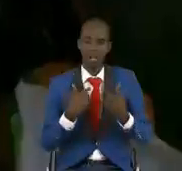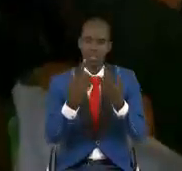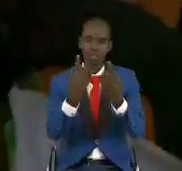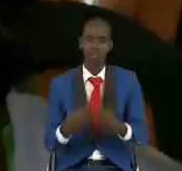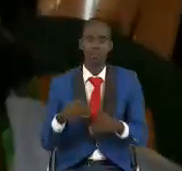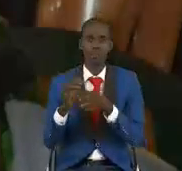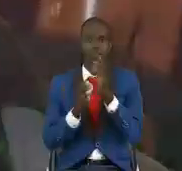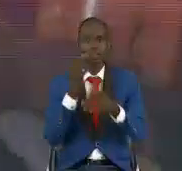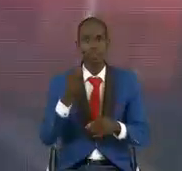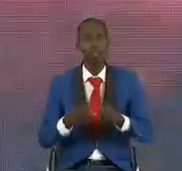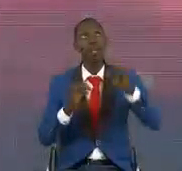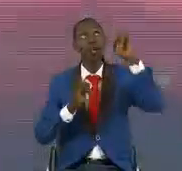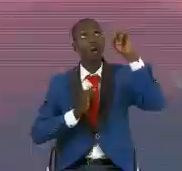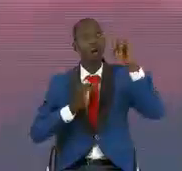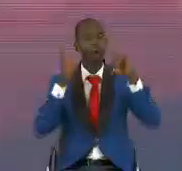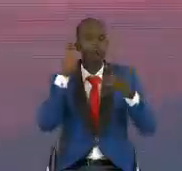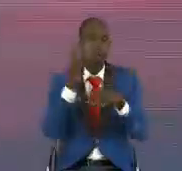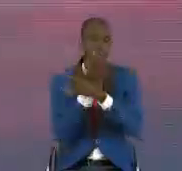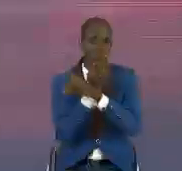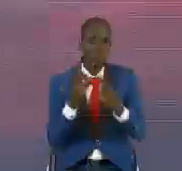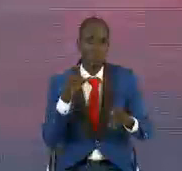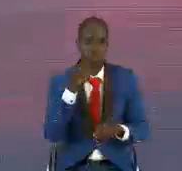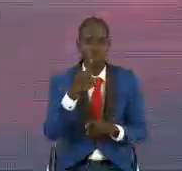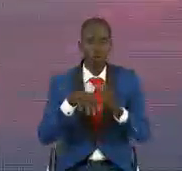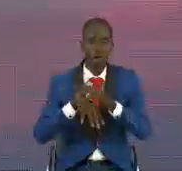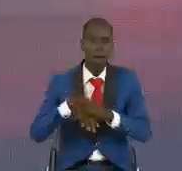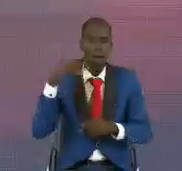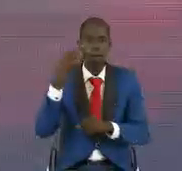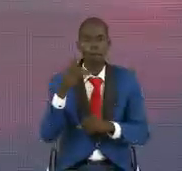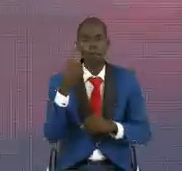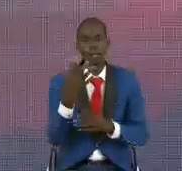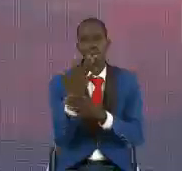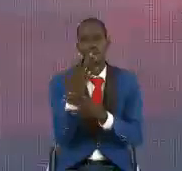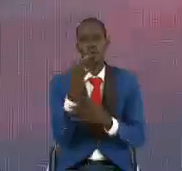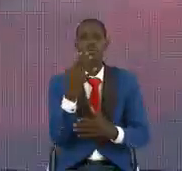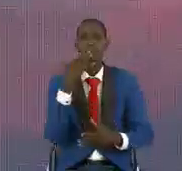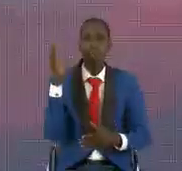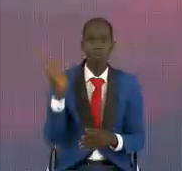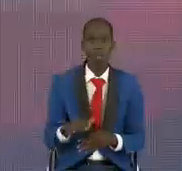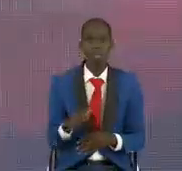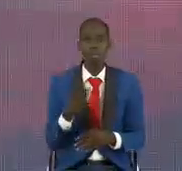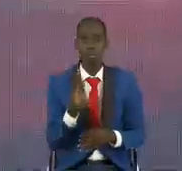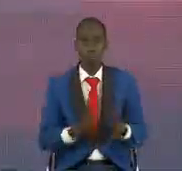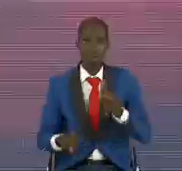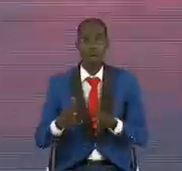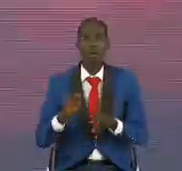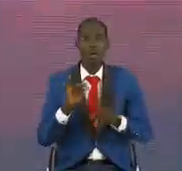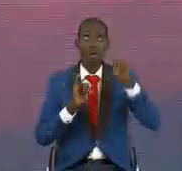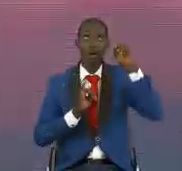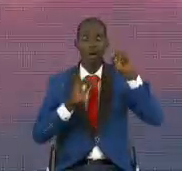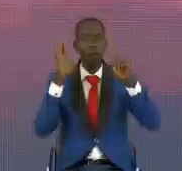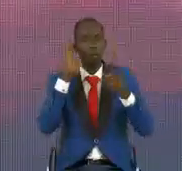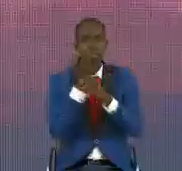will deliver you out of the hand of the wicked. I will redeem thee out of